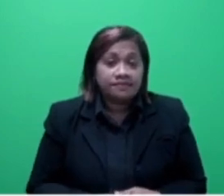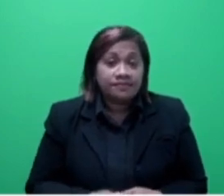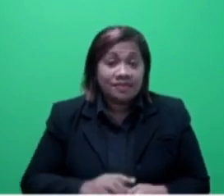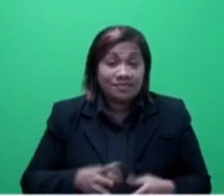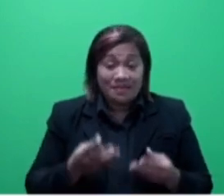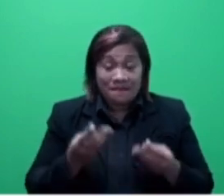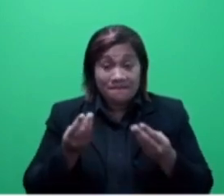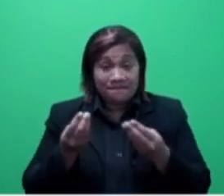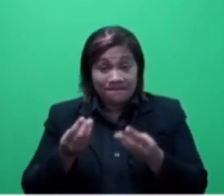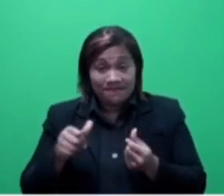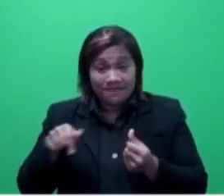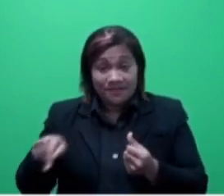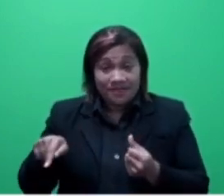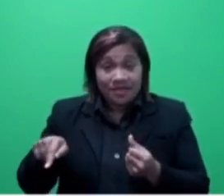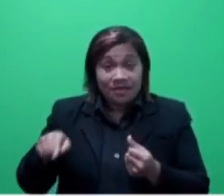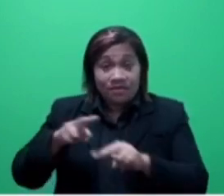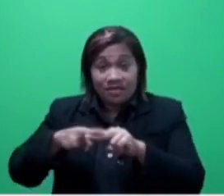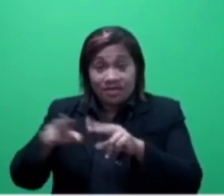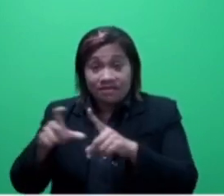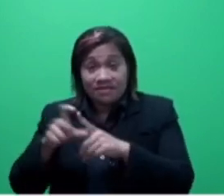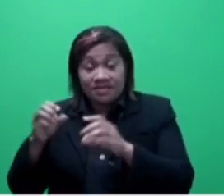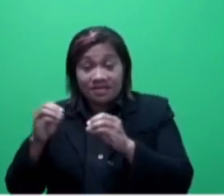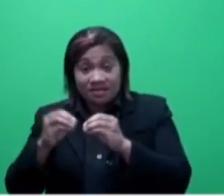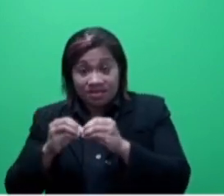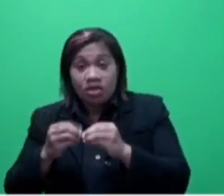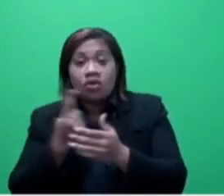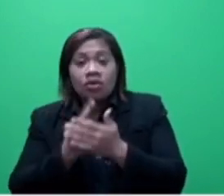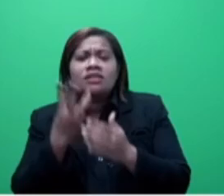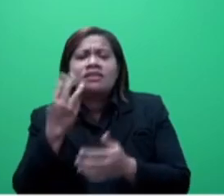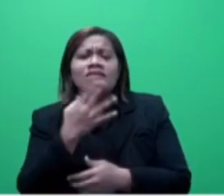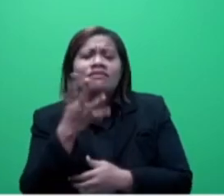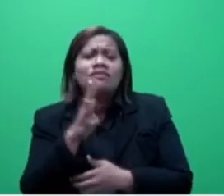is only 344 million.